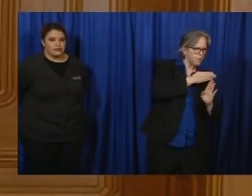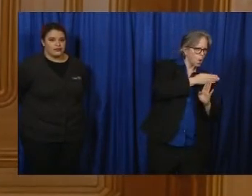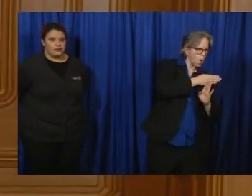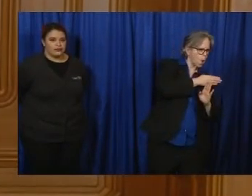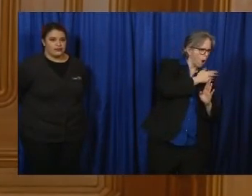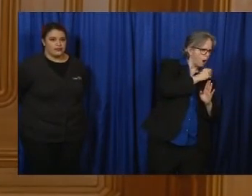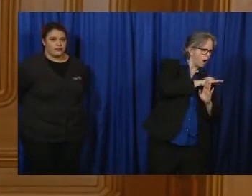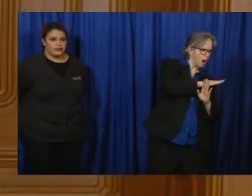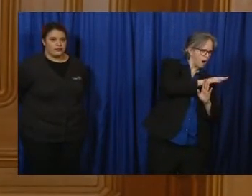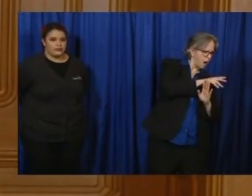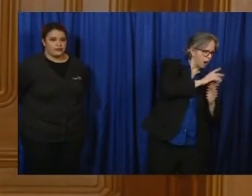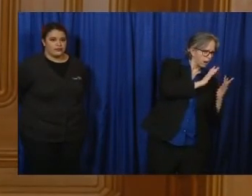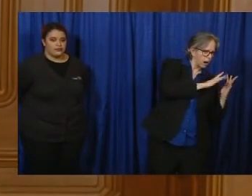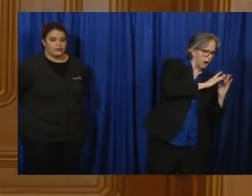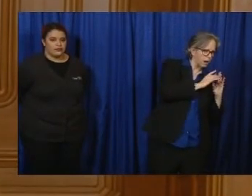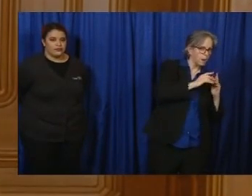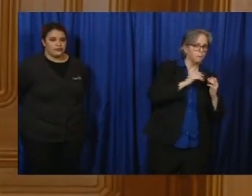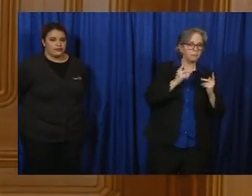sent home.